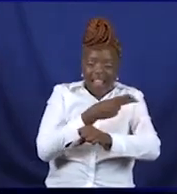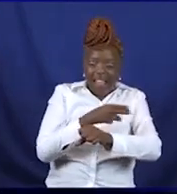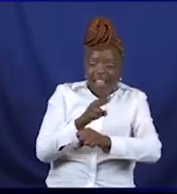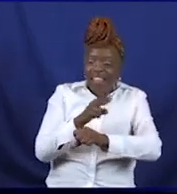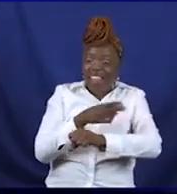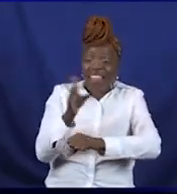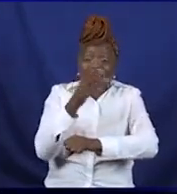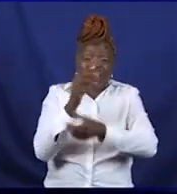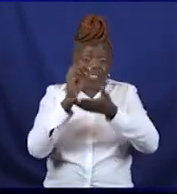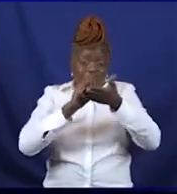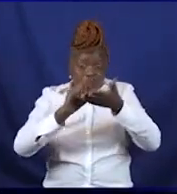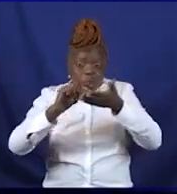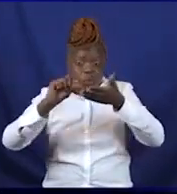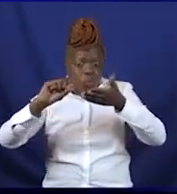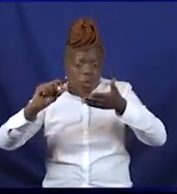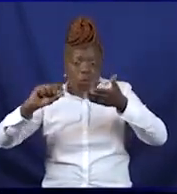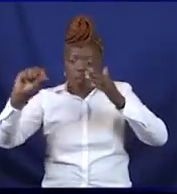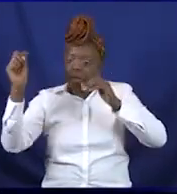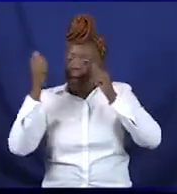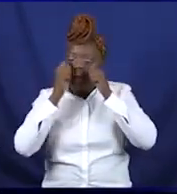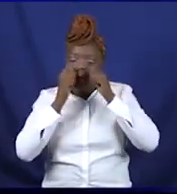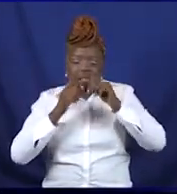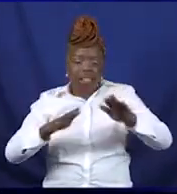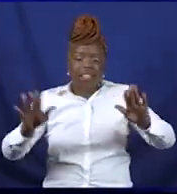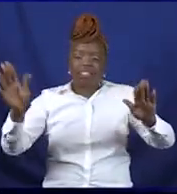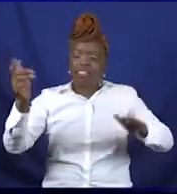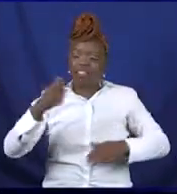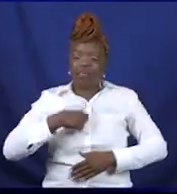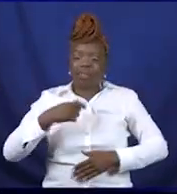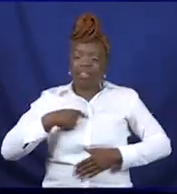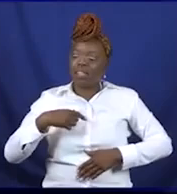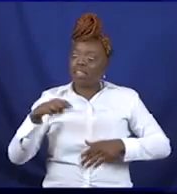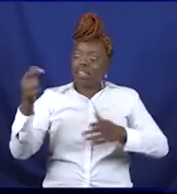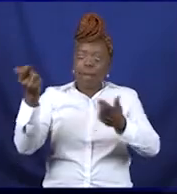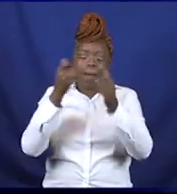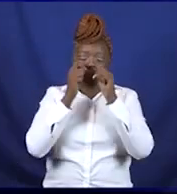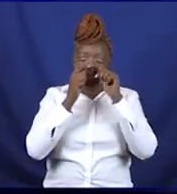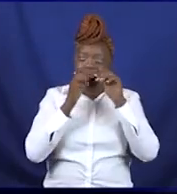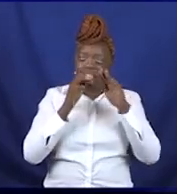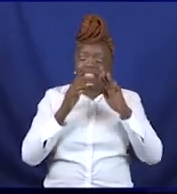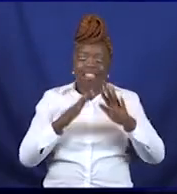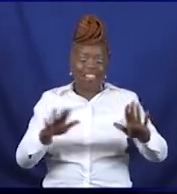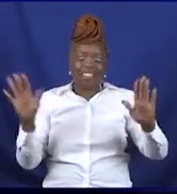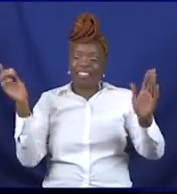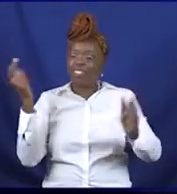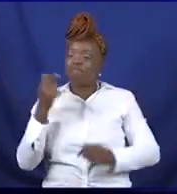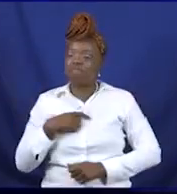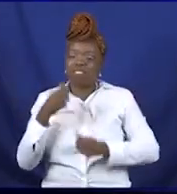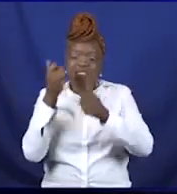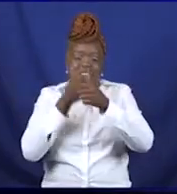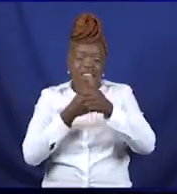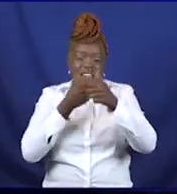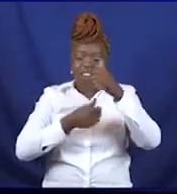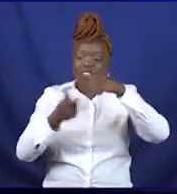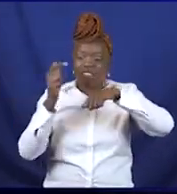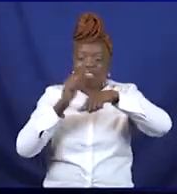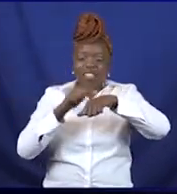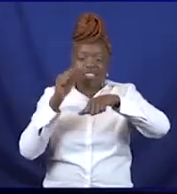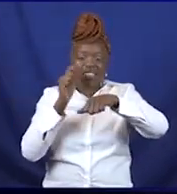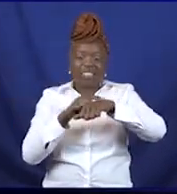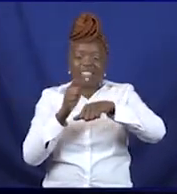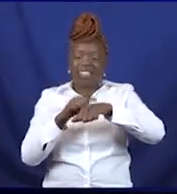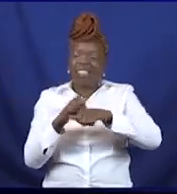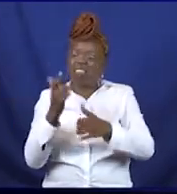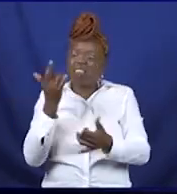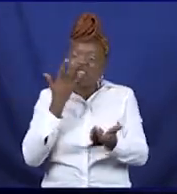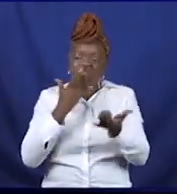refrain, and it blesses me every time I sing it. It blesses me every time I hear it.